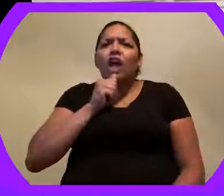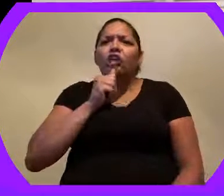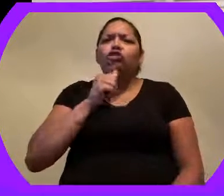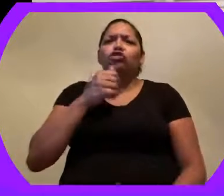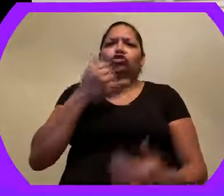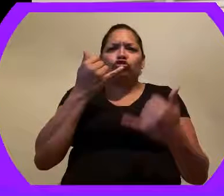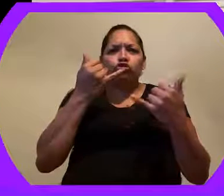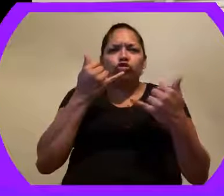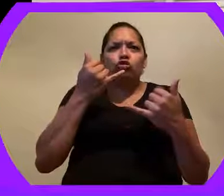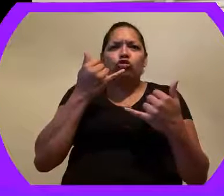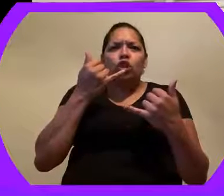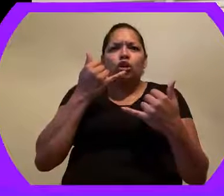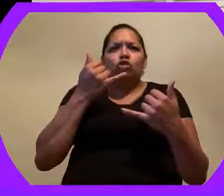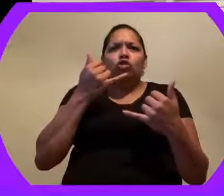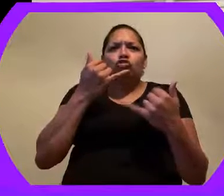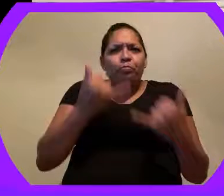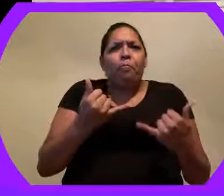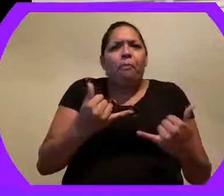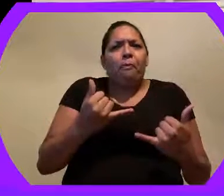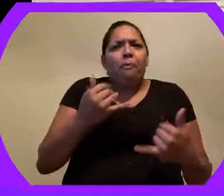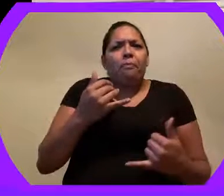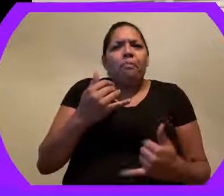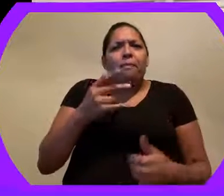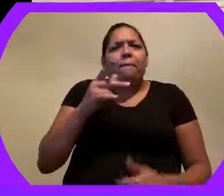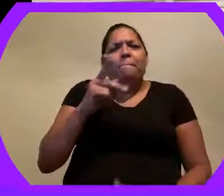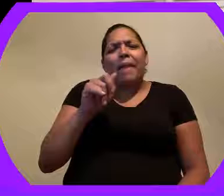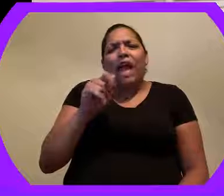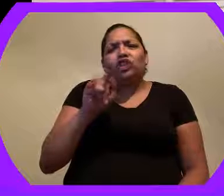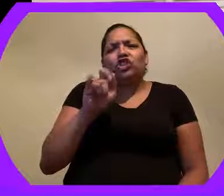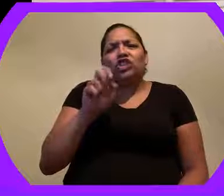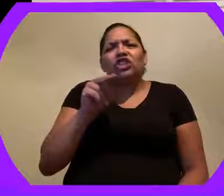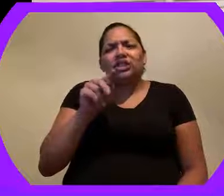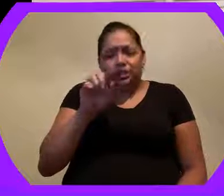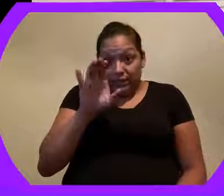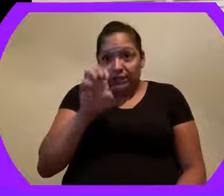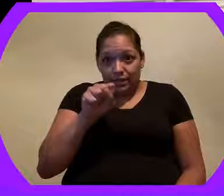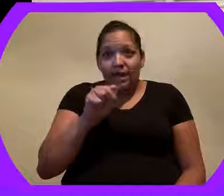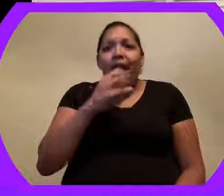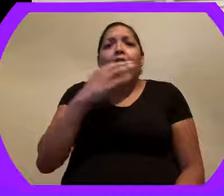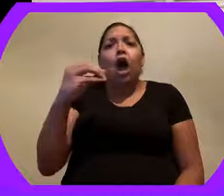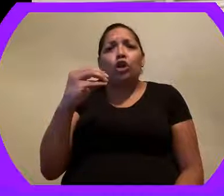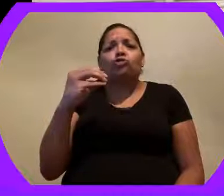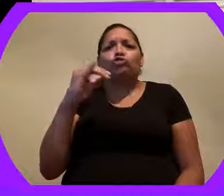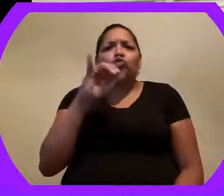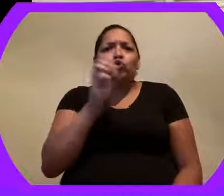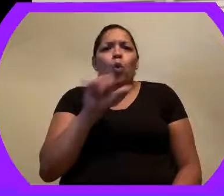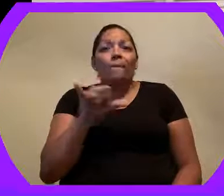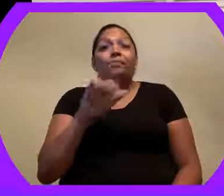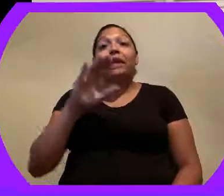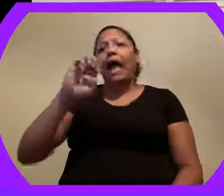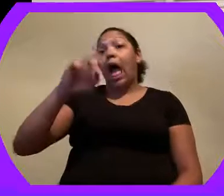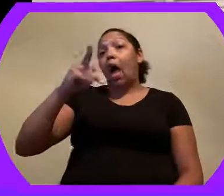create patience, create presence, create joy. And then the epilogue is keep going.